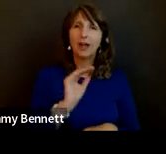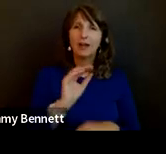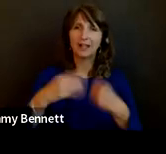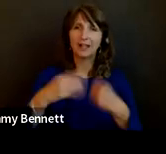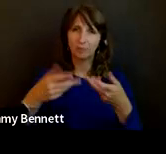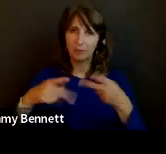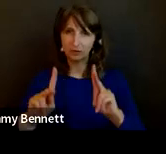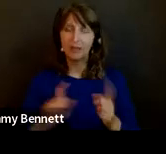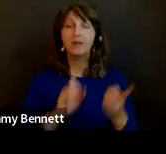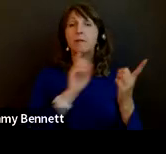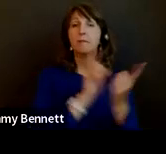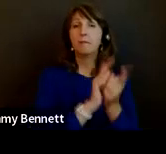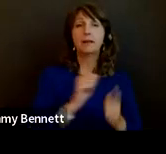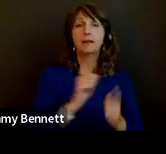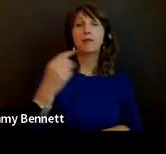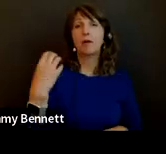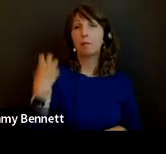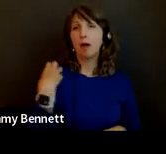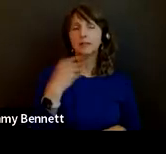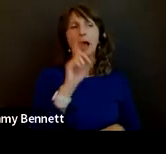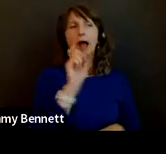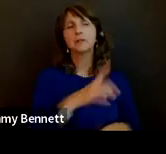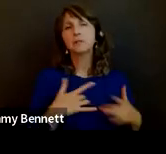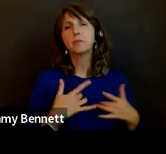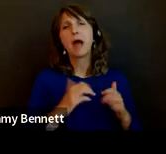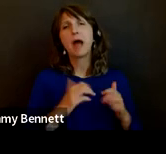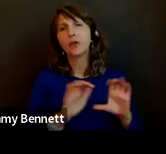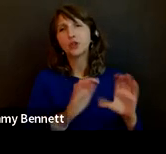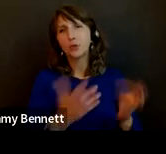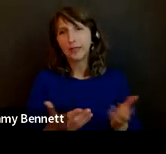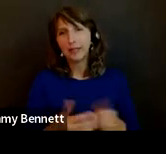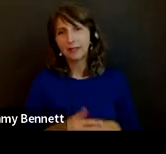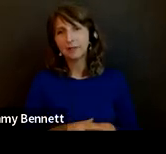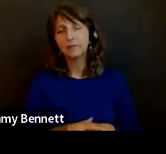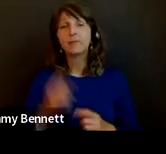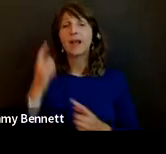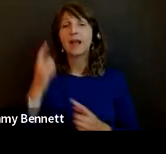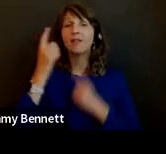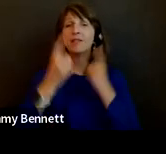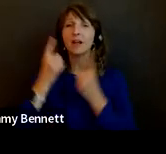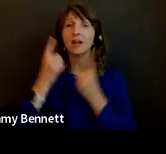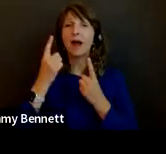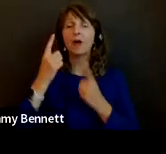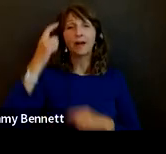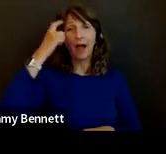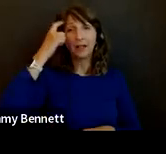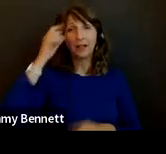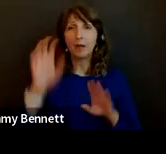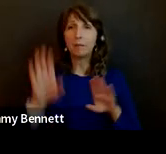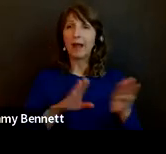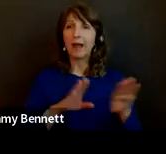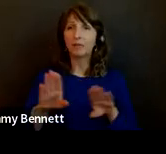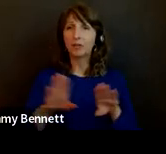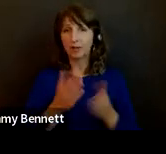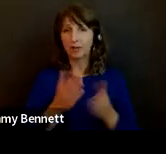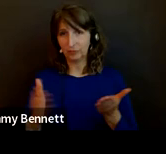sound instruments that may assess the relative contribution of cognitive and behavioral factors in addition to physical or developmental